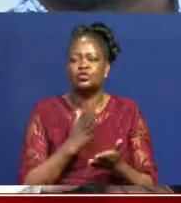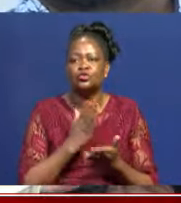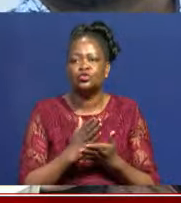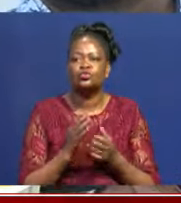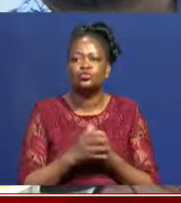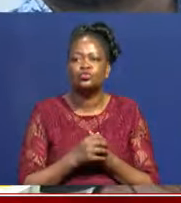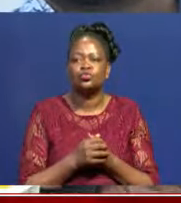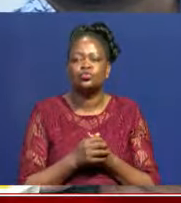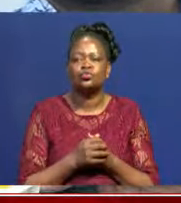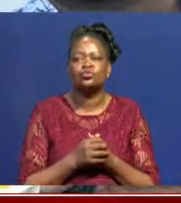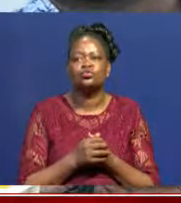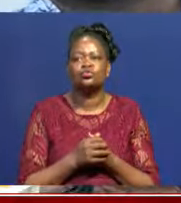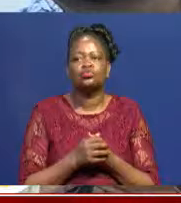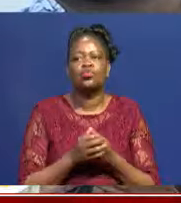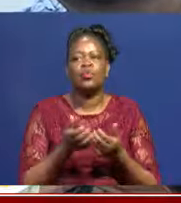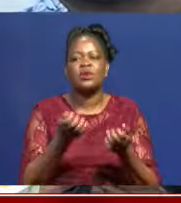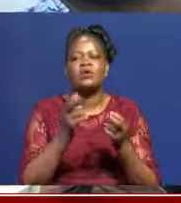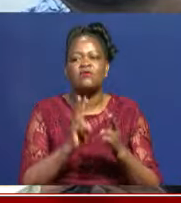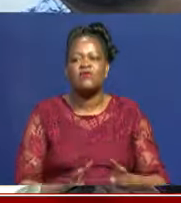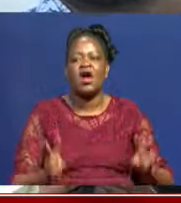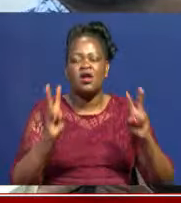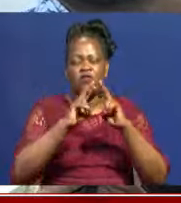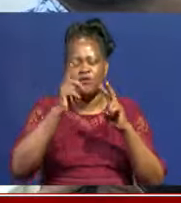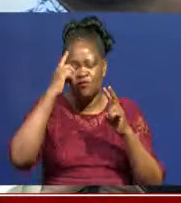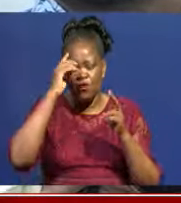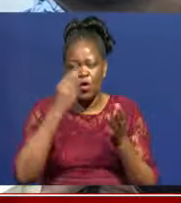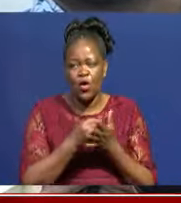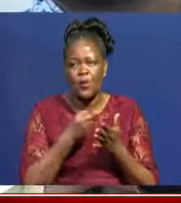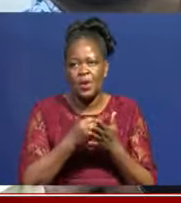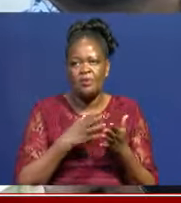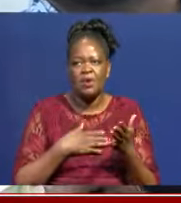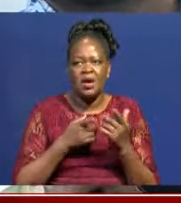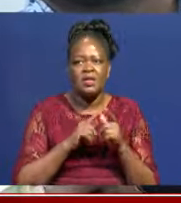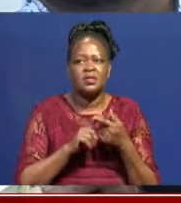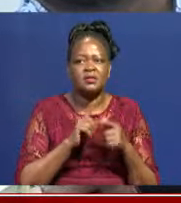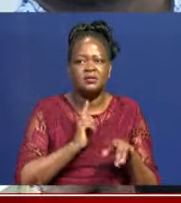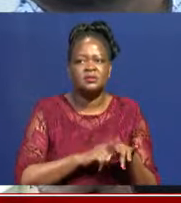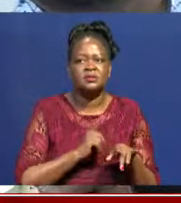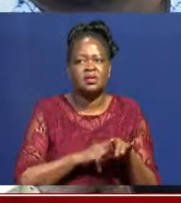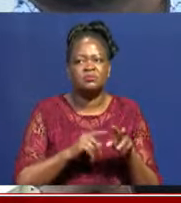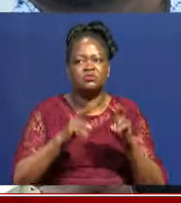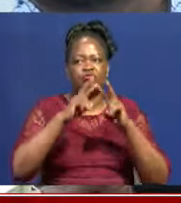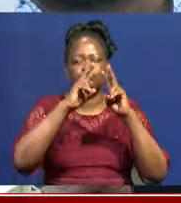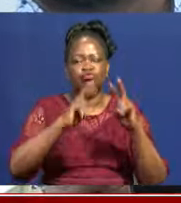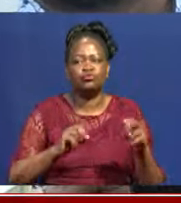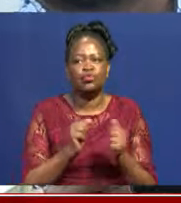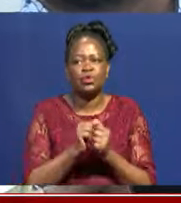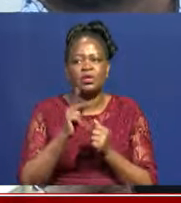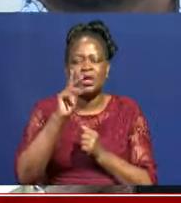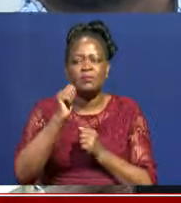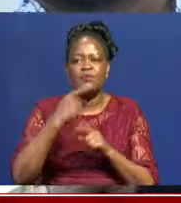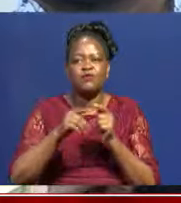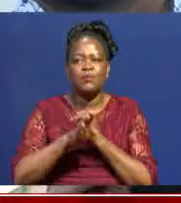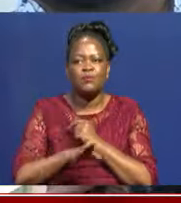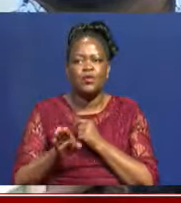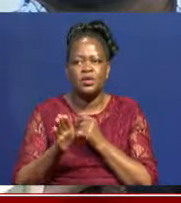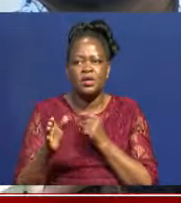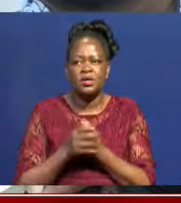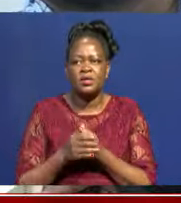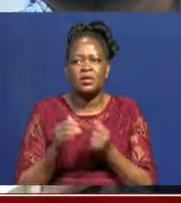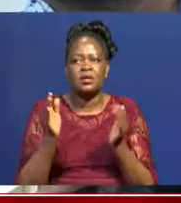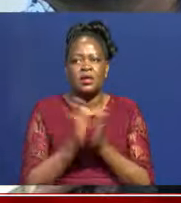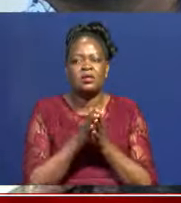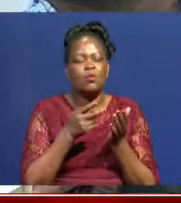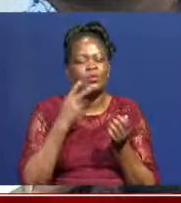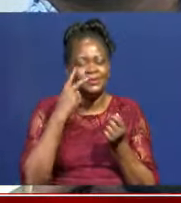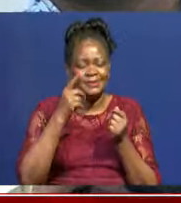for value for money. And then we have gone through with KMA from morning. And now we